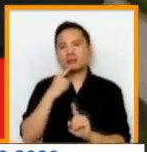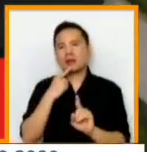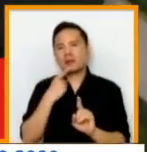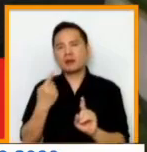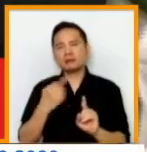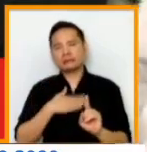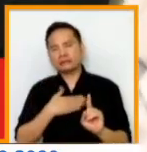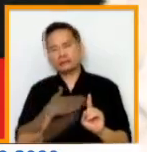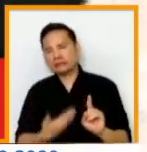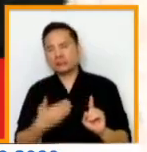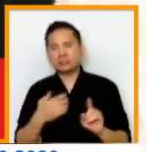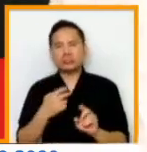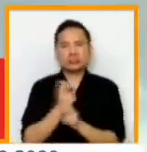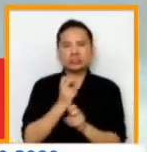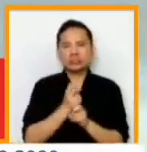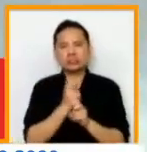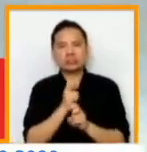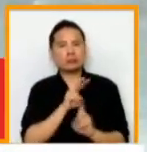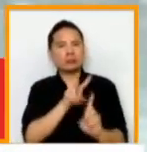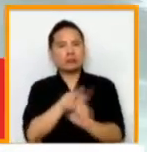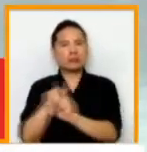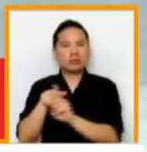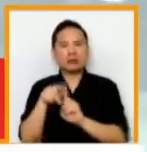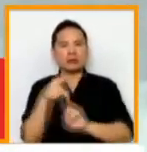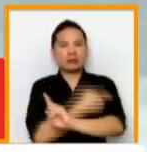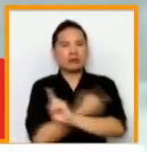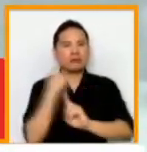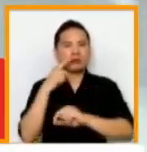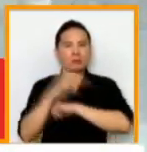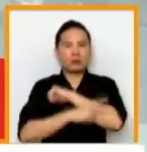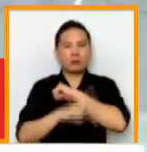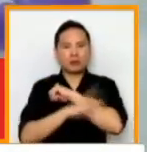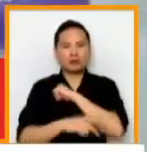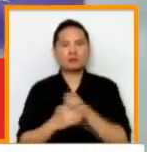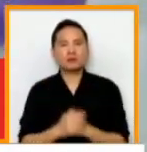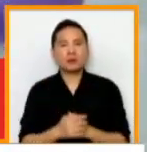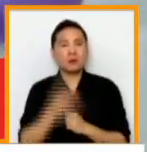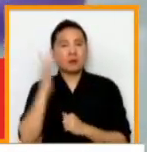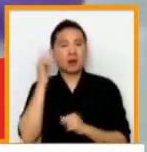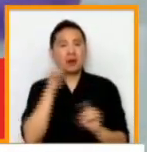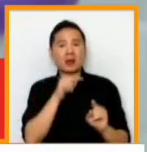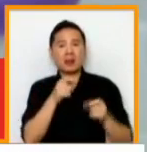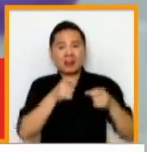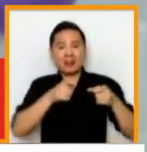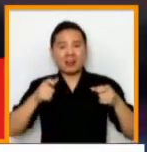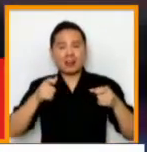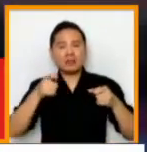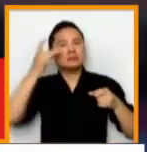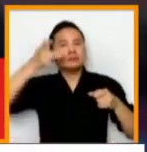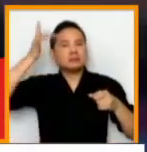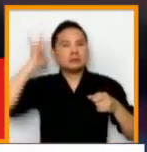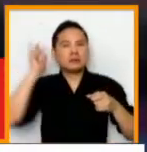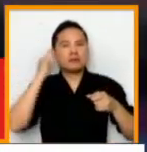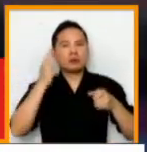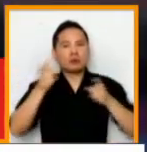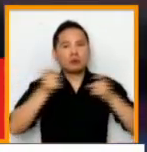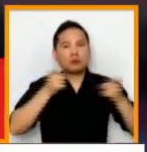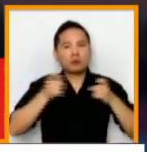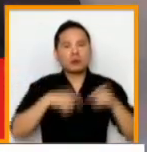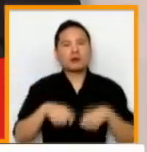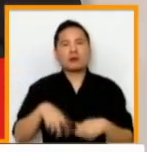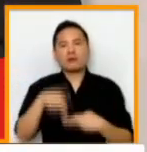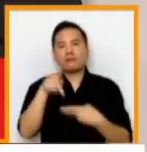ng vaccine sa mga probinsya. Isa sa dahilan ay sensitibo raw kasi ang handling ng Pfizer-BioNTech at Moderna